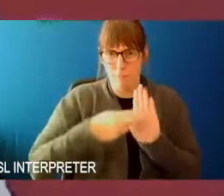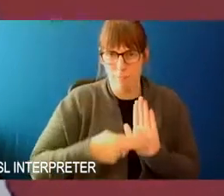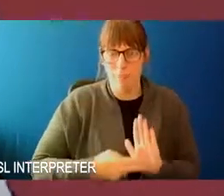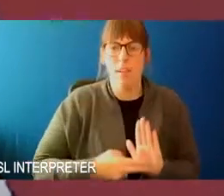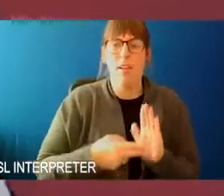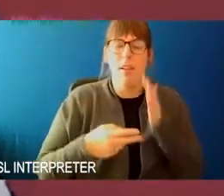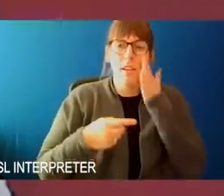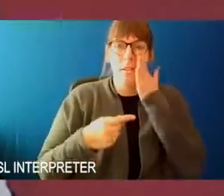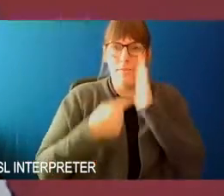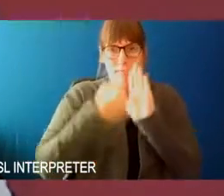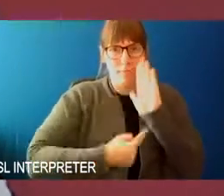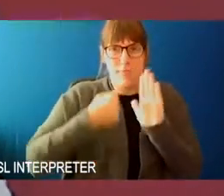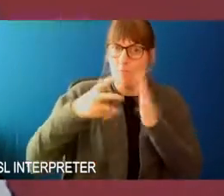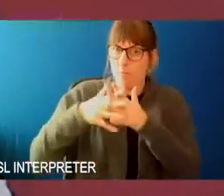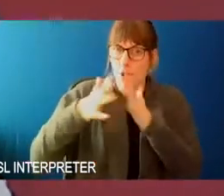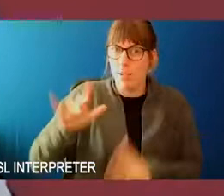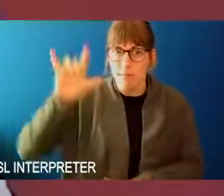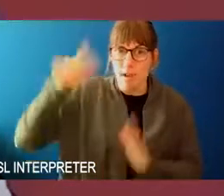just said that